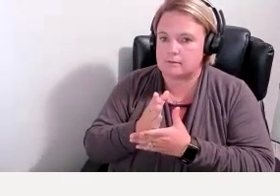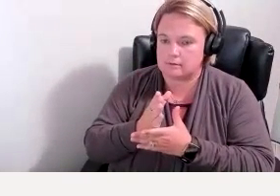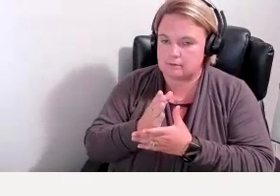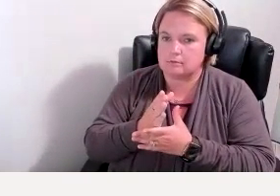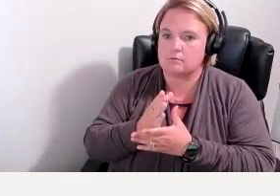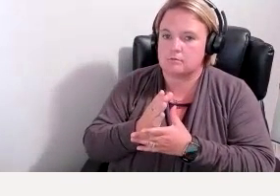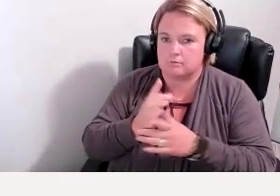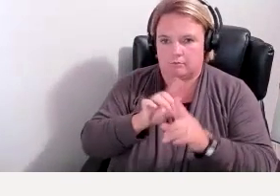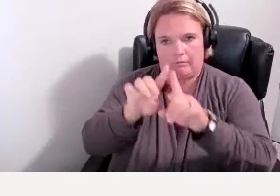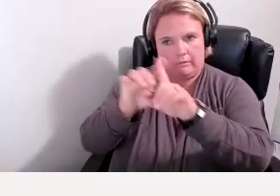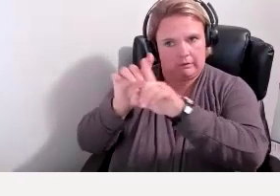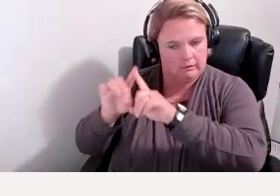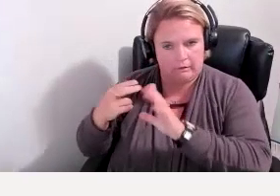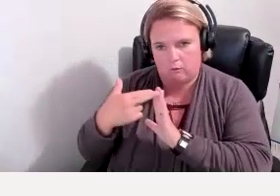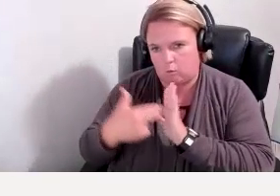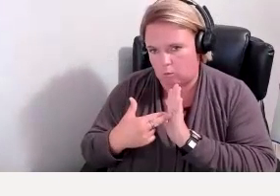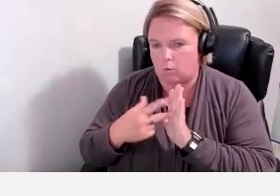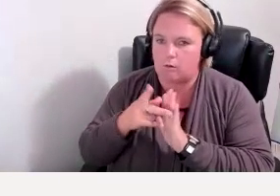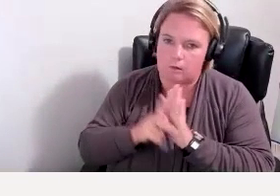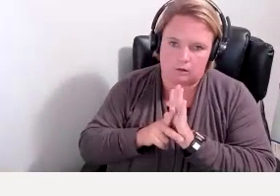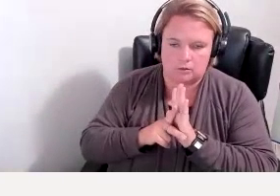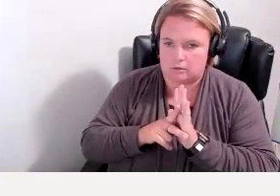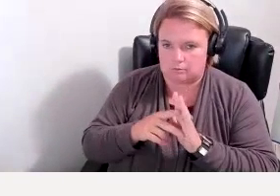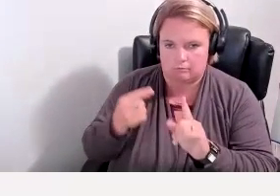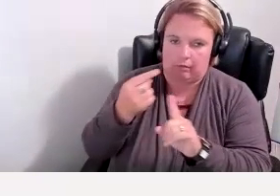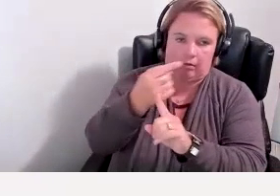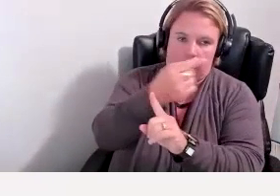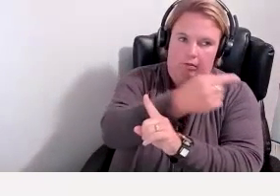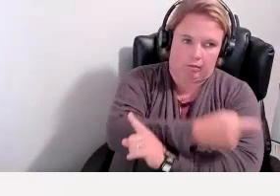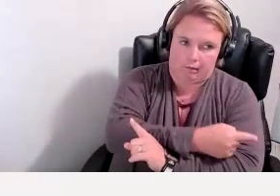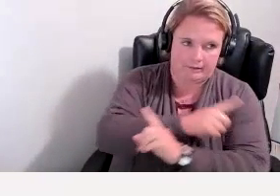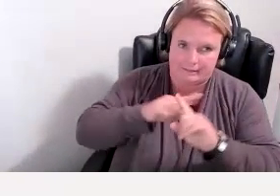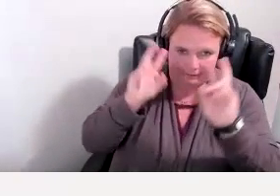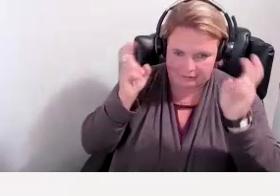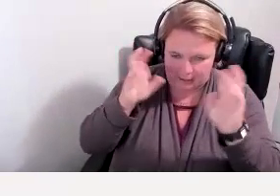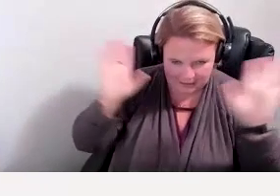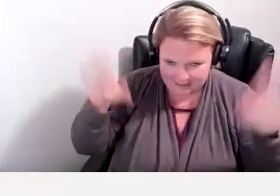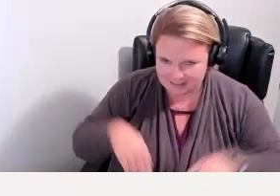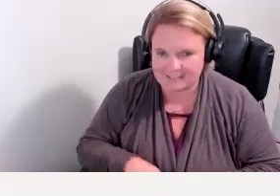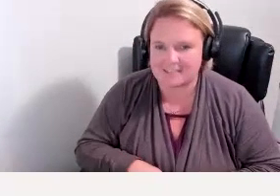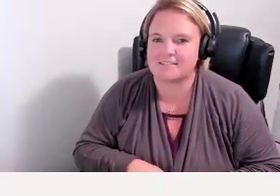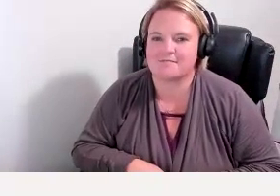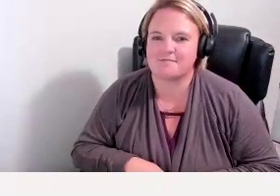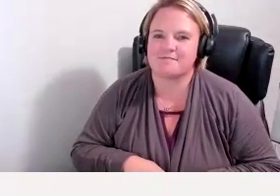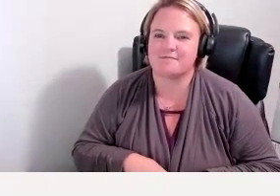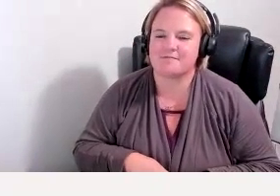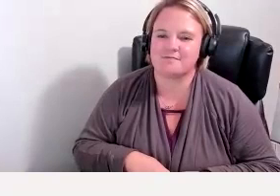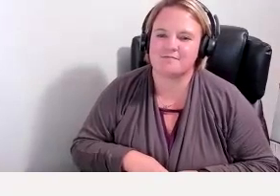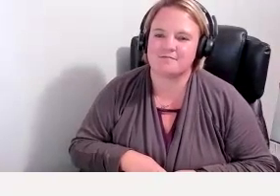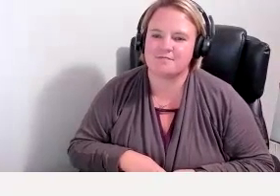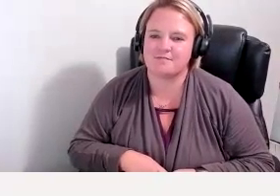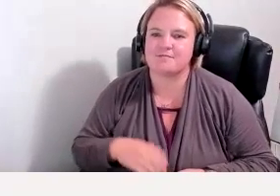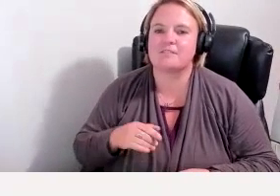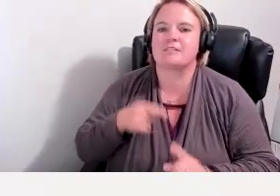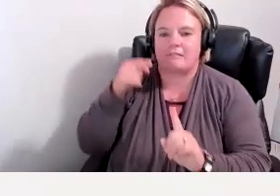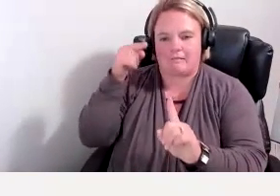attribution and Yes, yeah. that's another Yeah. topic. We're gonna stick with